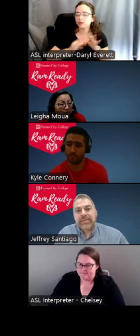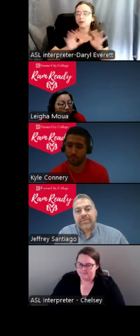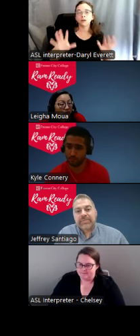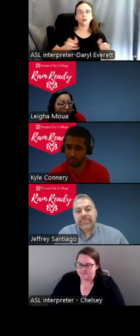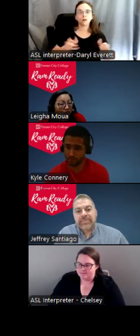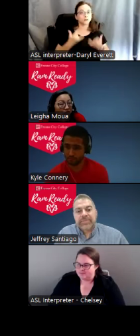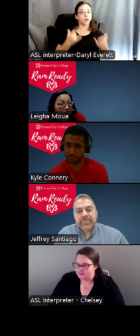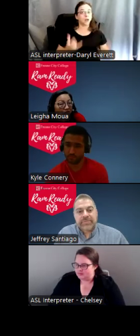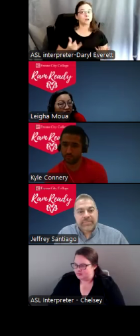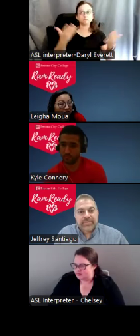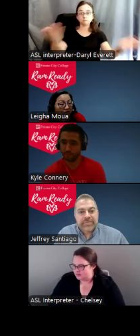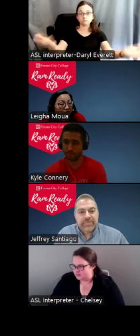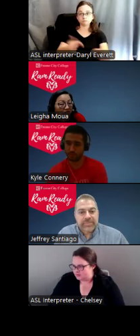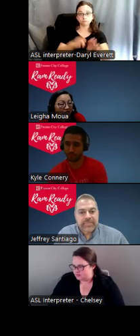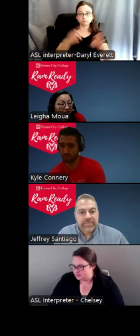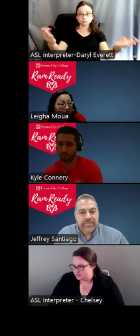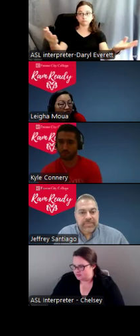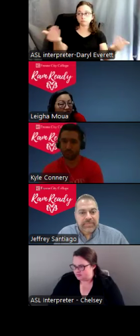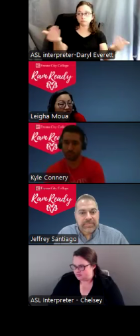concerns?